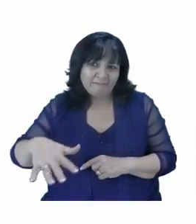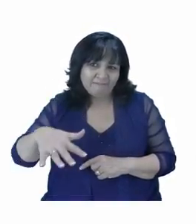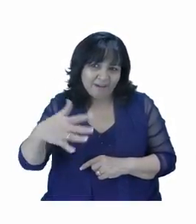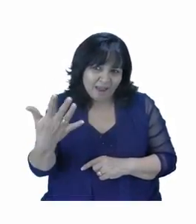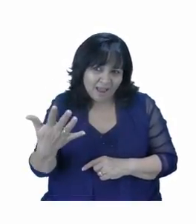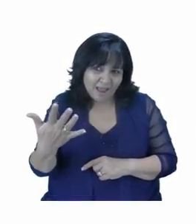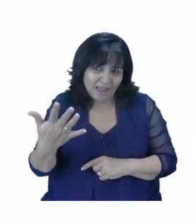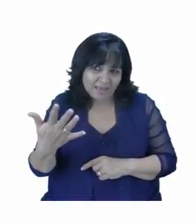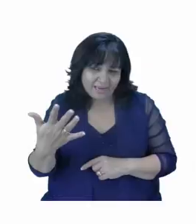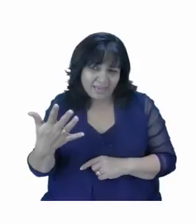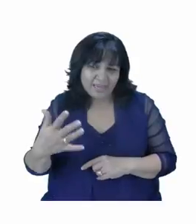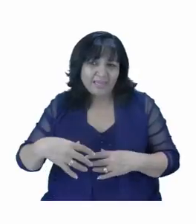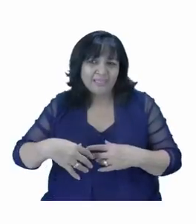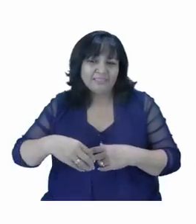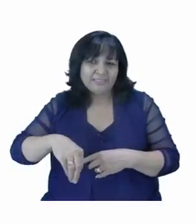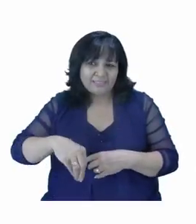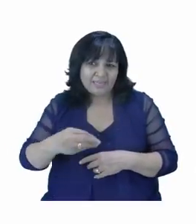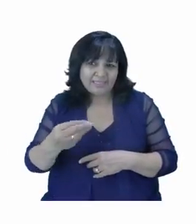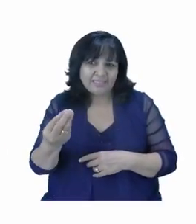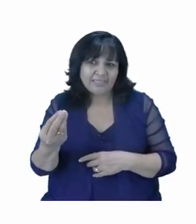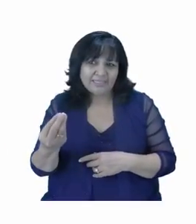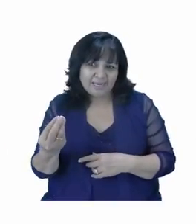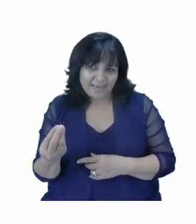Thursday, Friday,